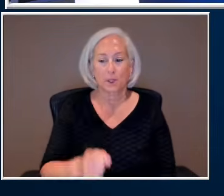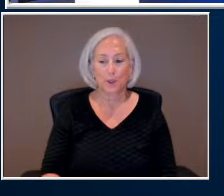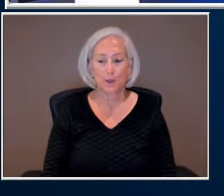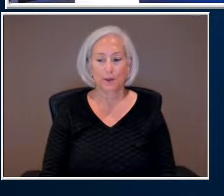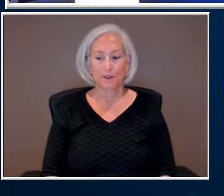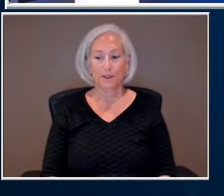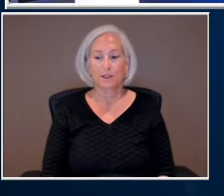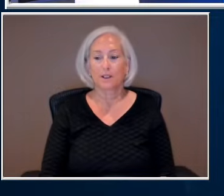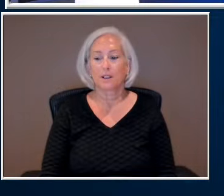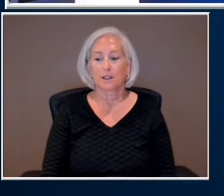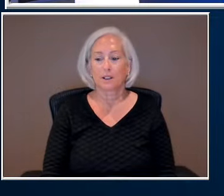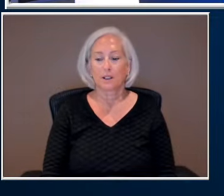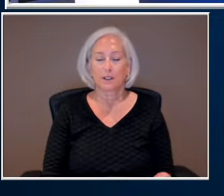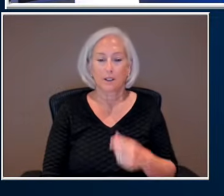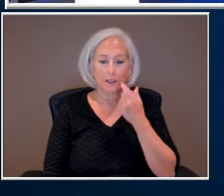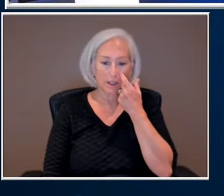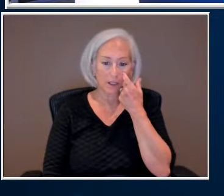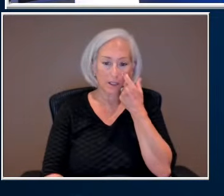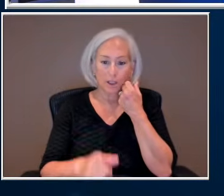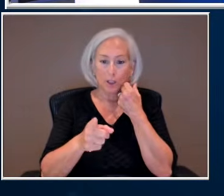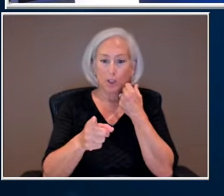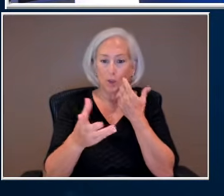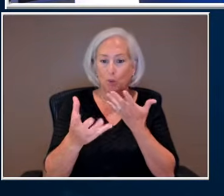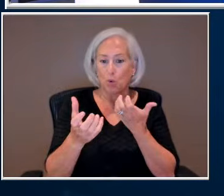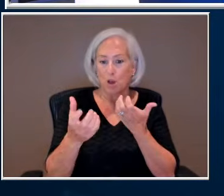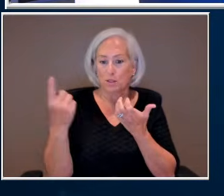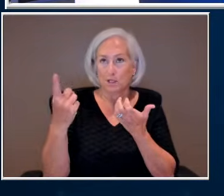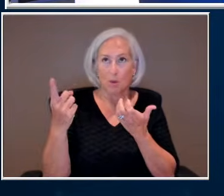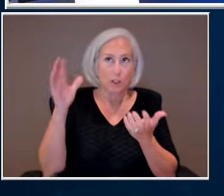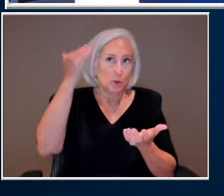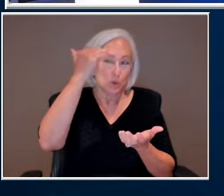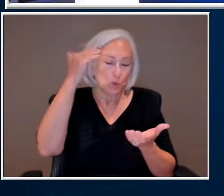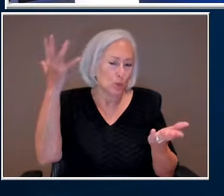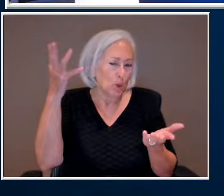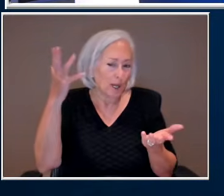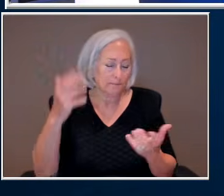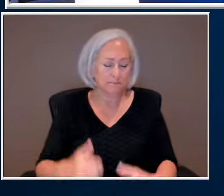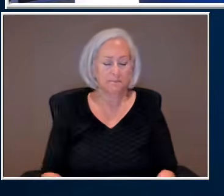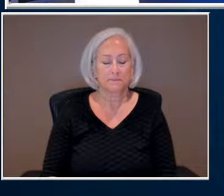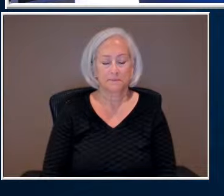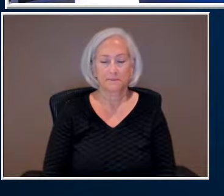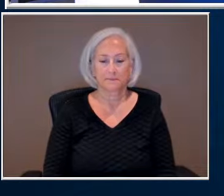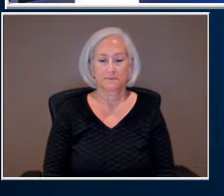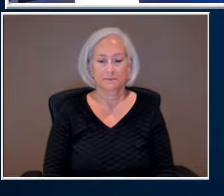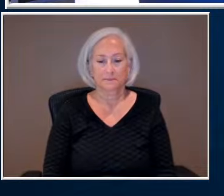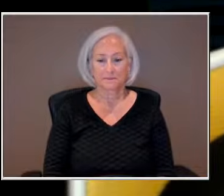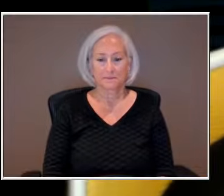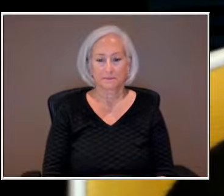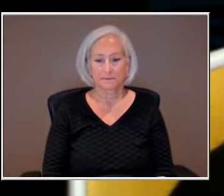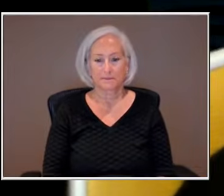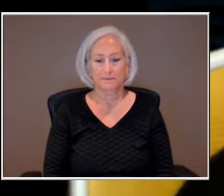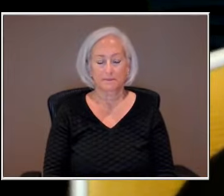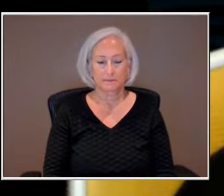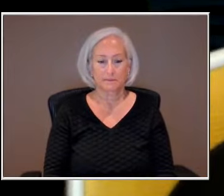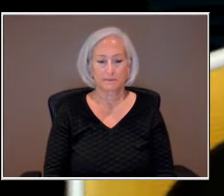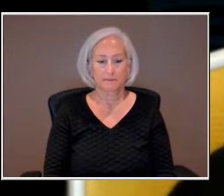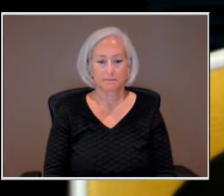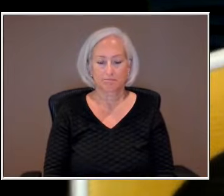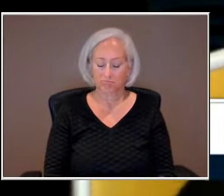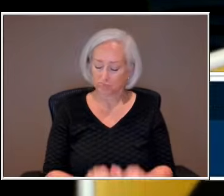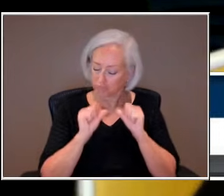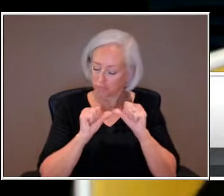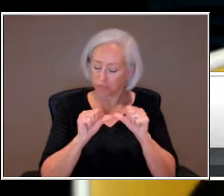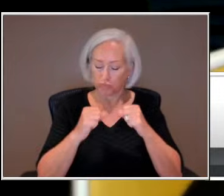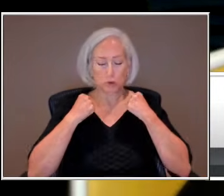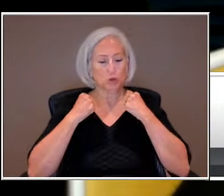your story? What do you want somebody watching to really get from you? Well, just stay strong